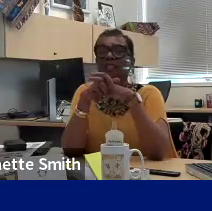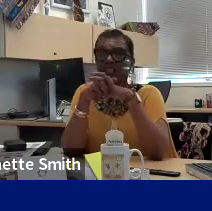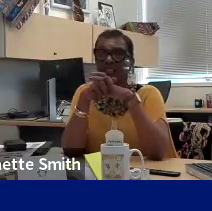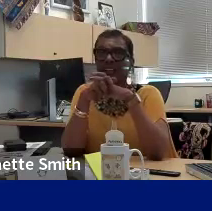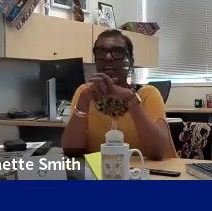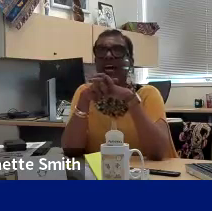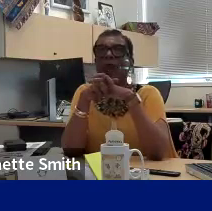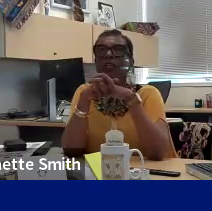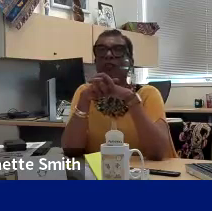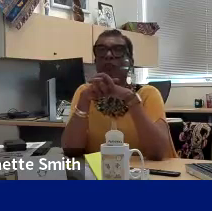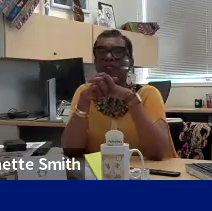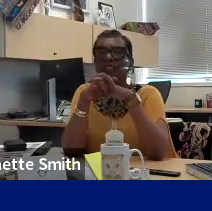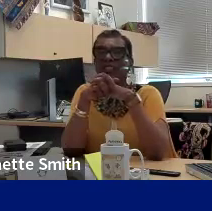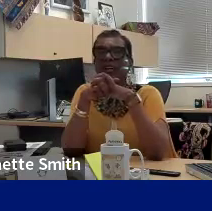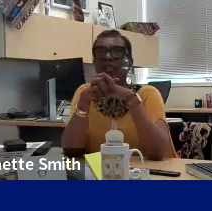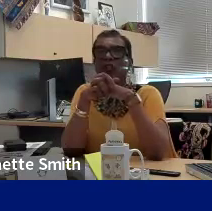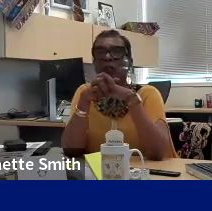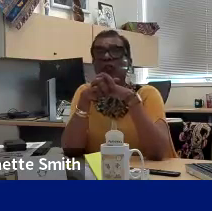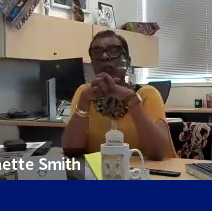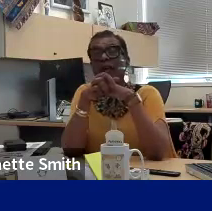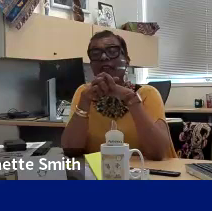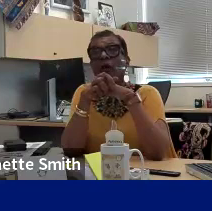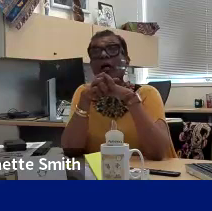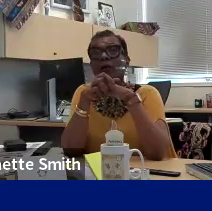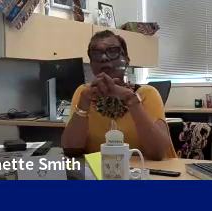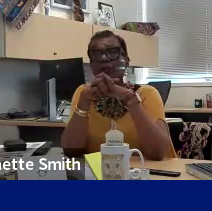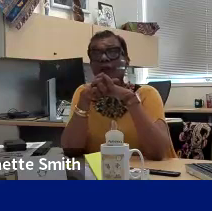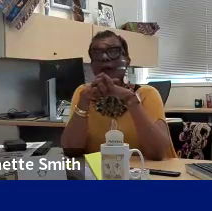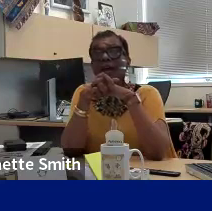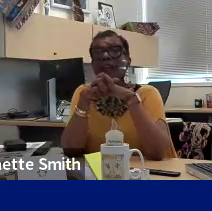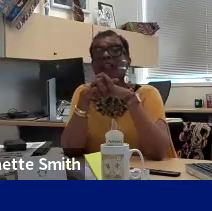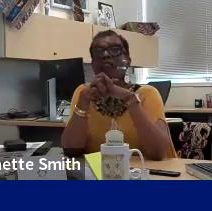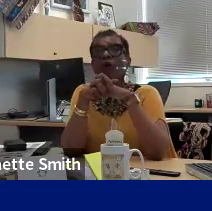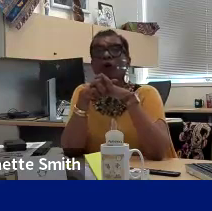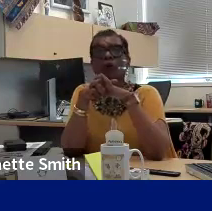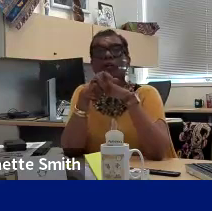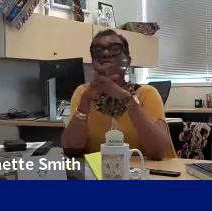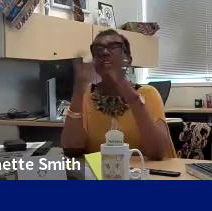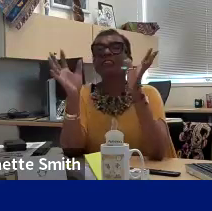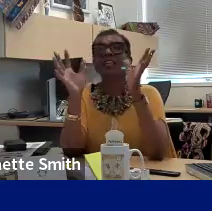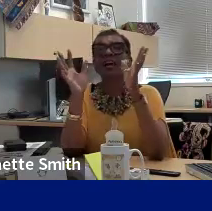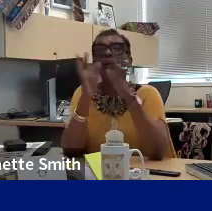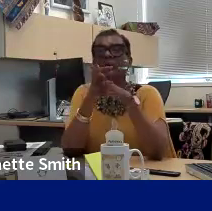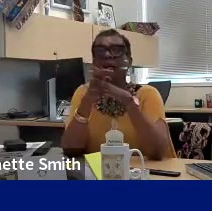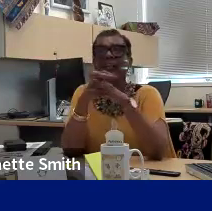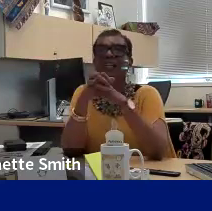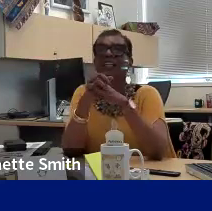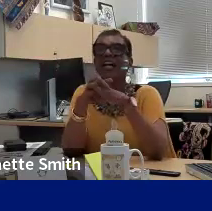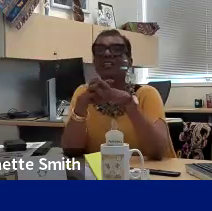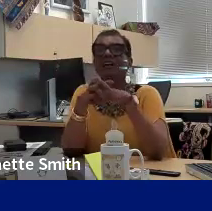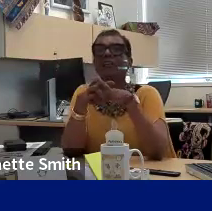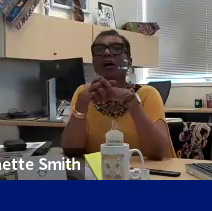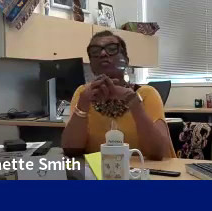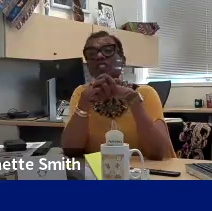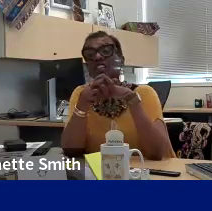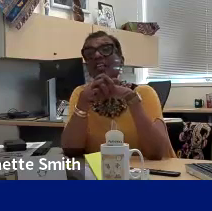a business and how we get business done in terms of behavioral health. And then the fourth one is anything that we create that it